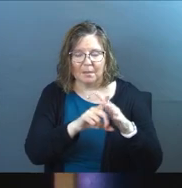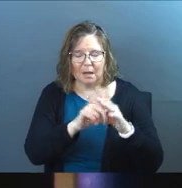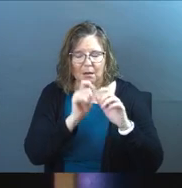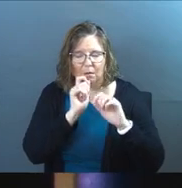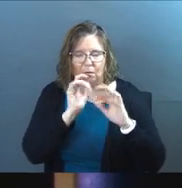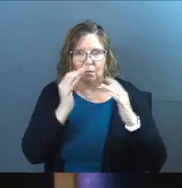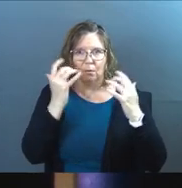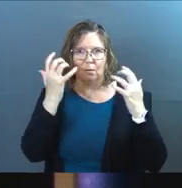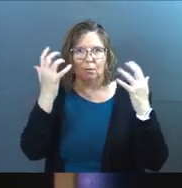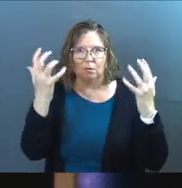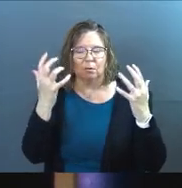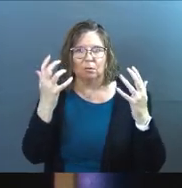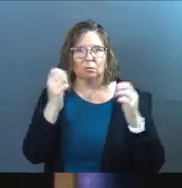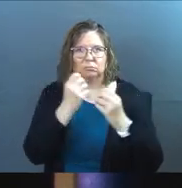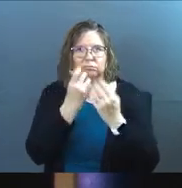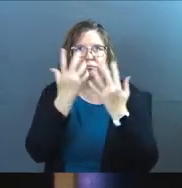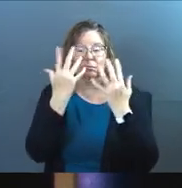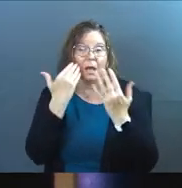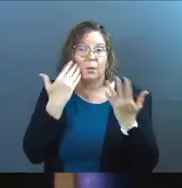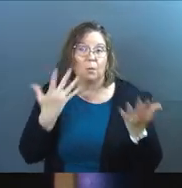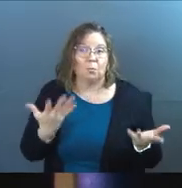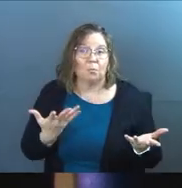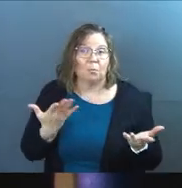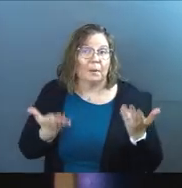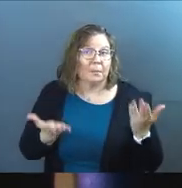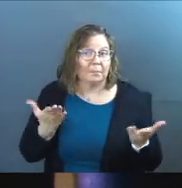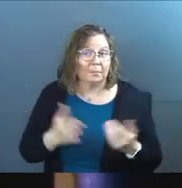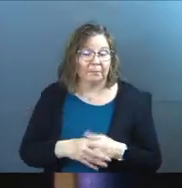of your faces in Gethsemane come before him? I don't know.